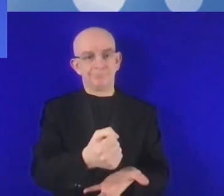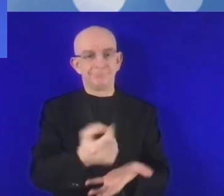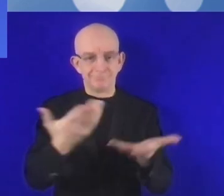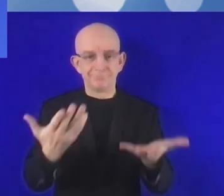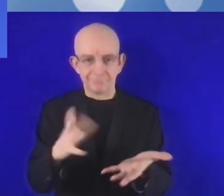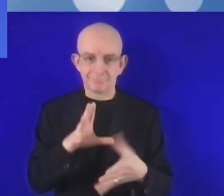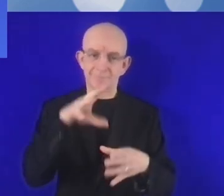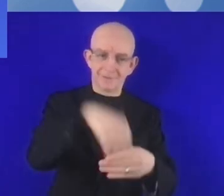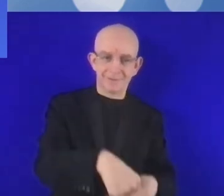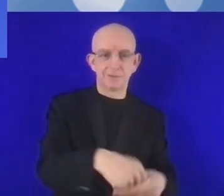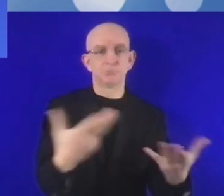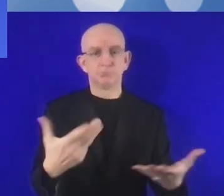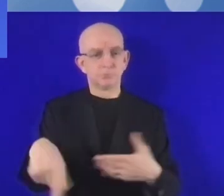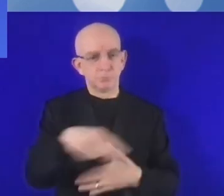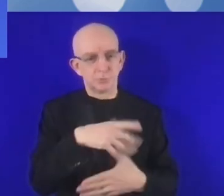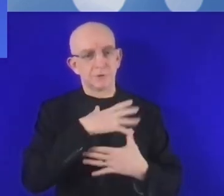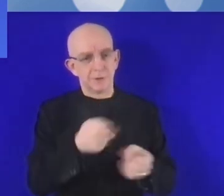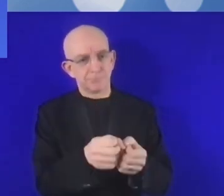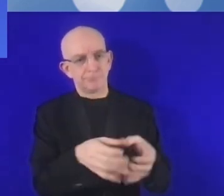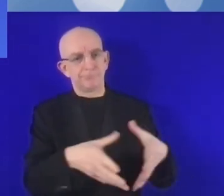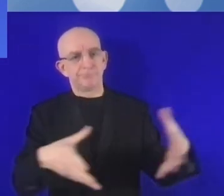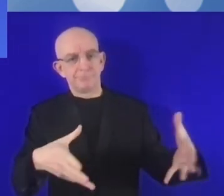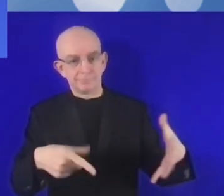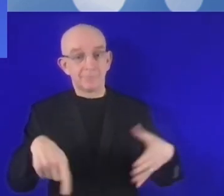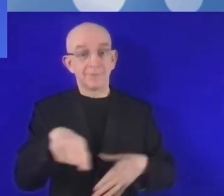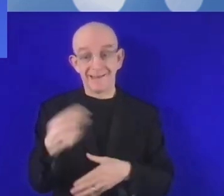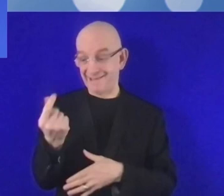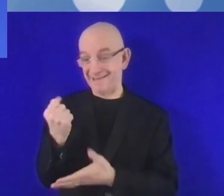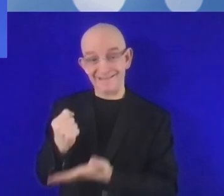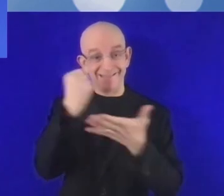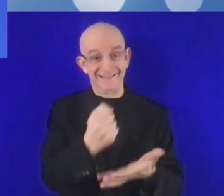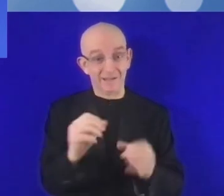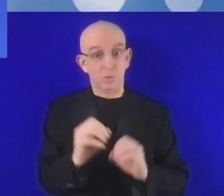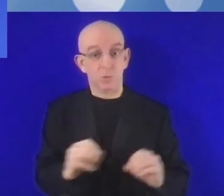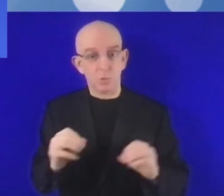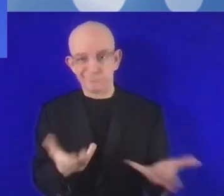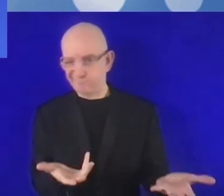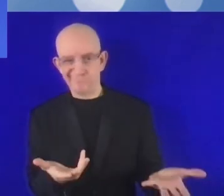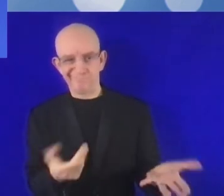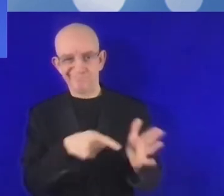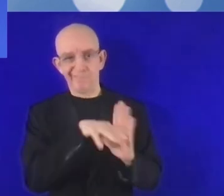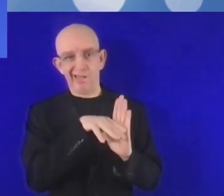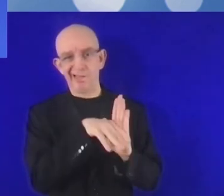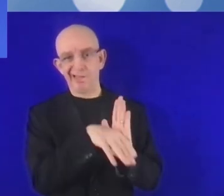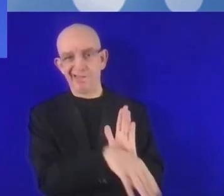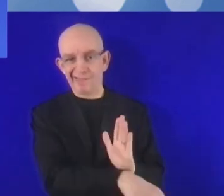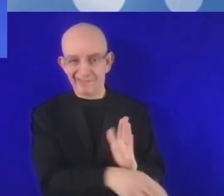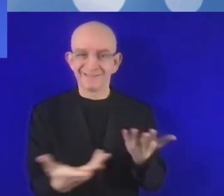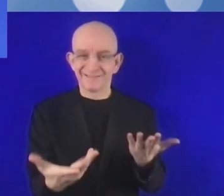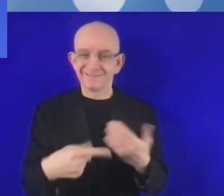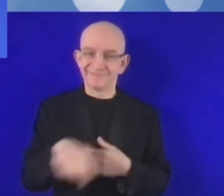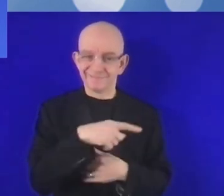the necessary outlays, this is not going to be possible. We all realize it. And so we talked about supporting SMEs as well